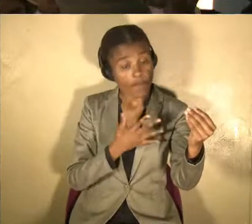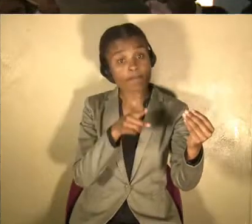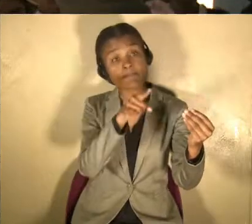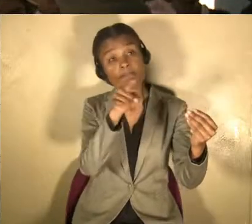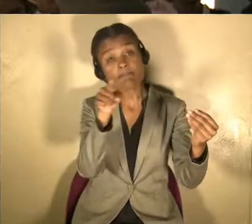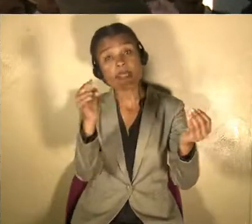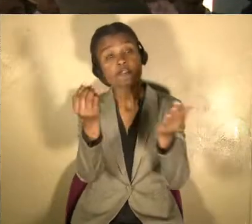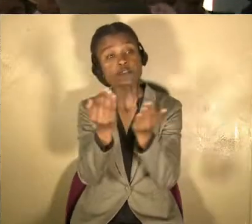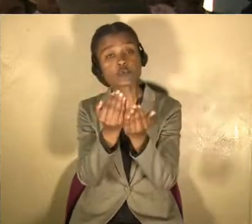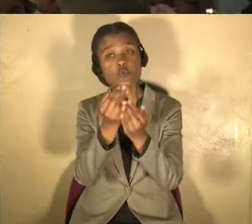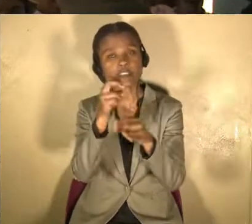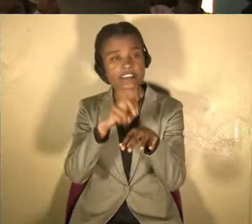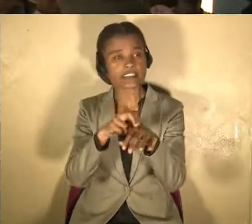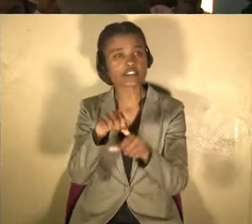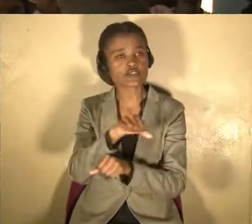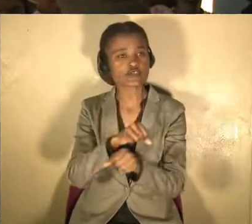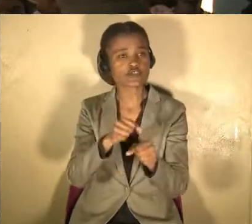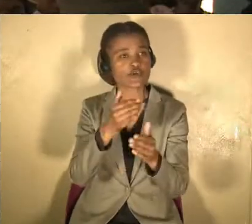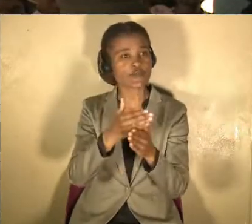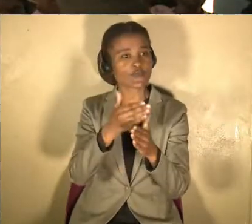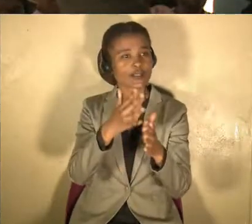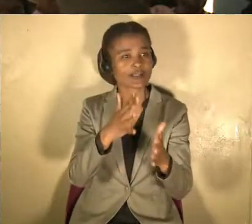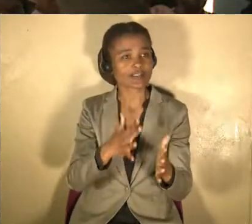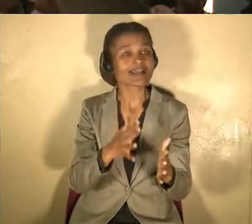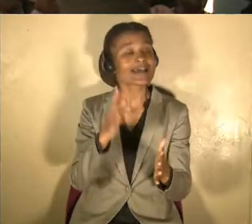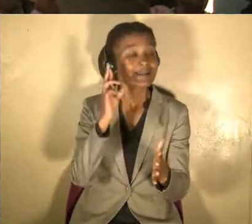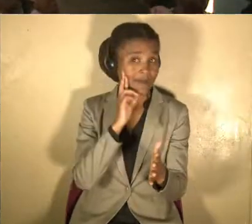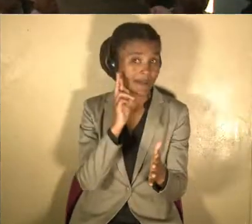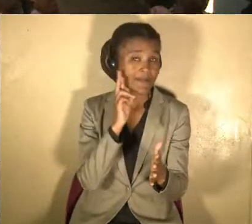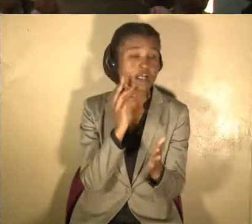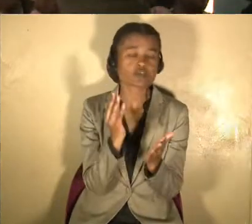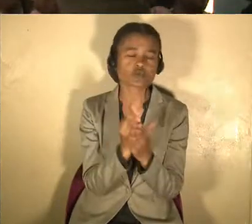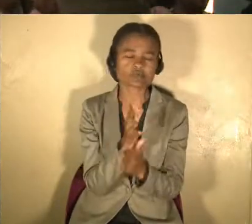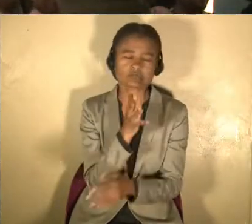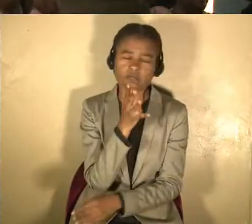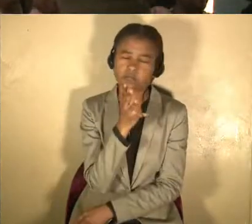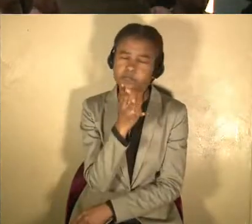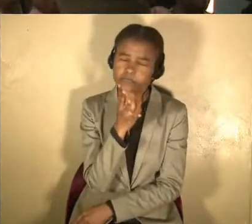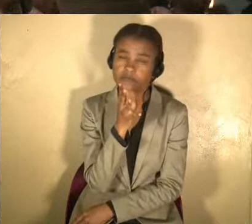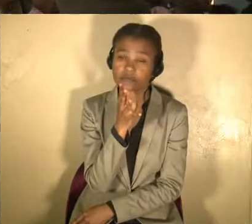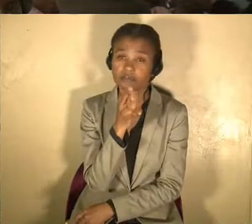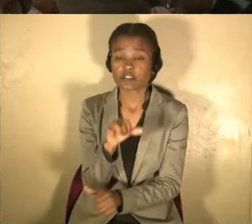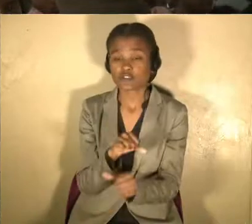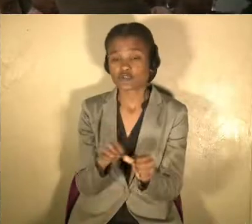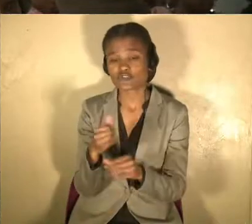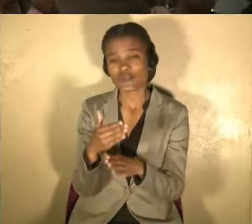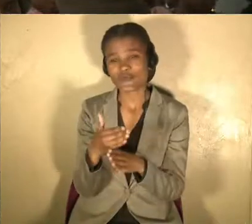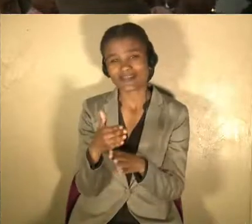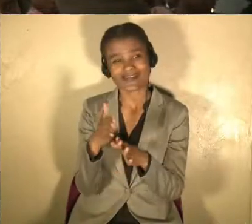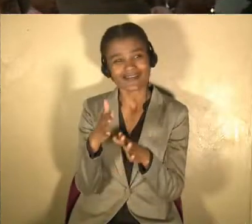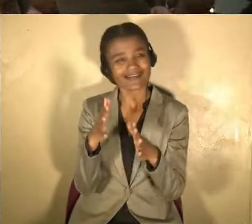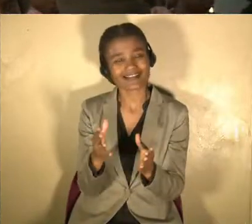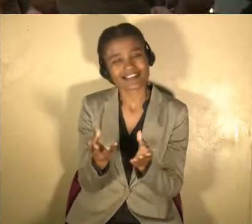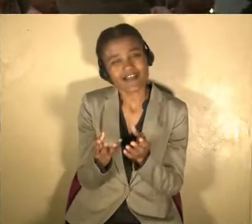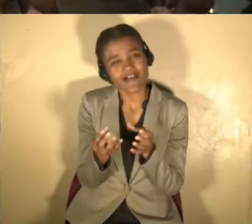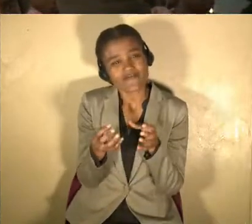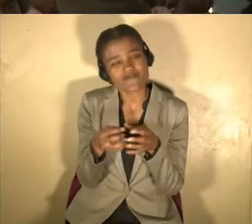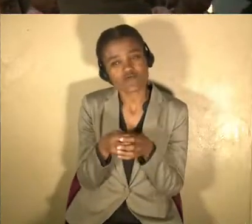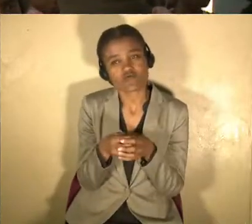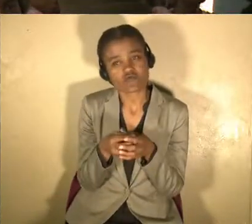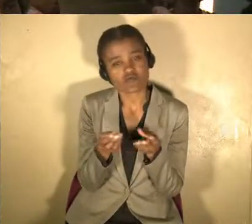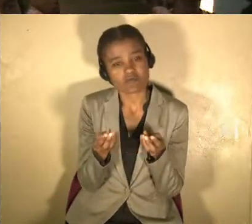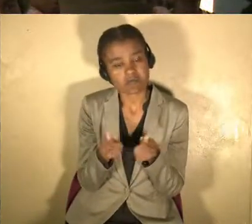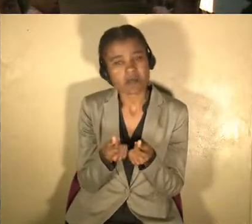dikolo the social workers. Mar, it doesn't mean to say where we don't have social